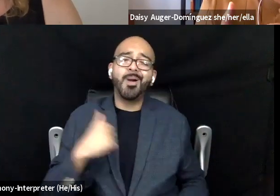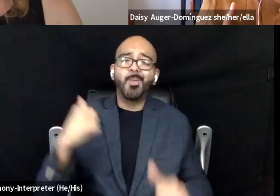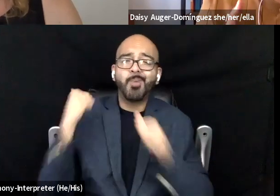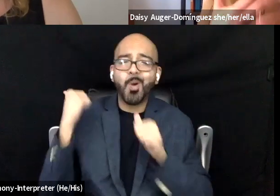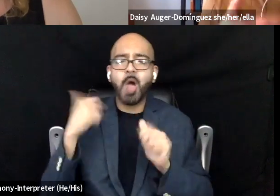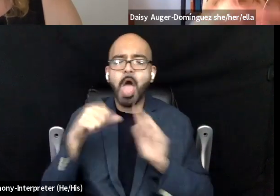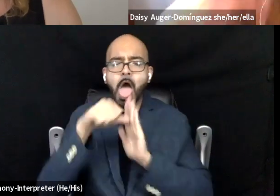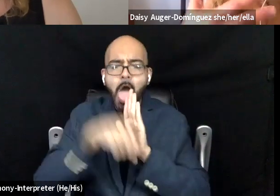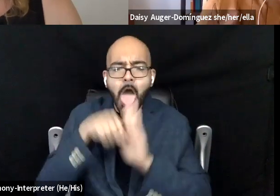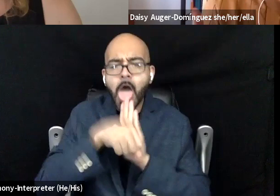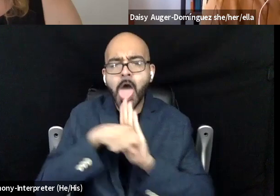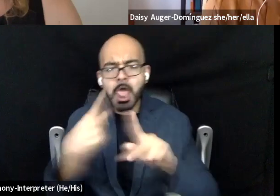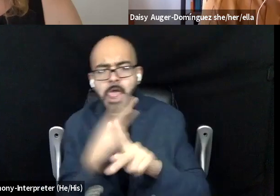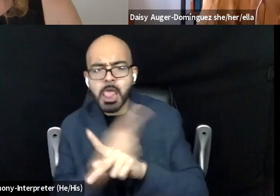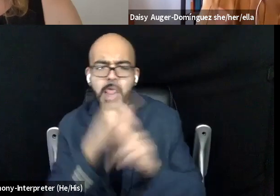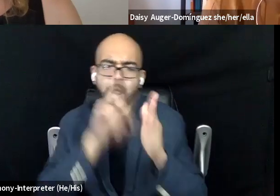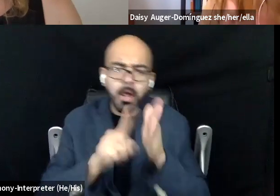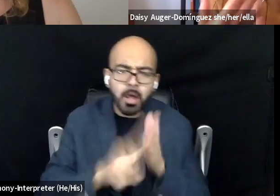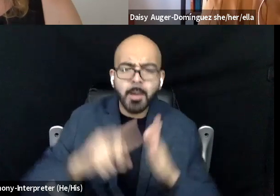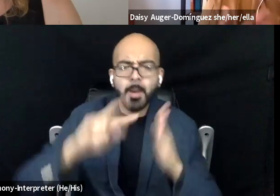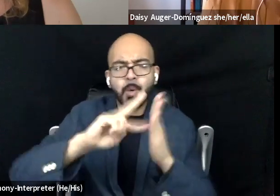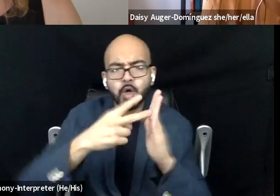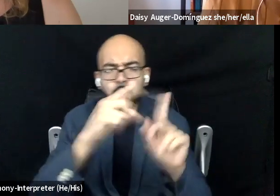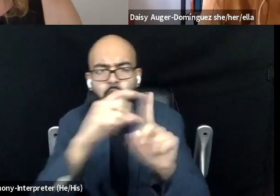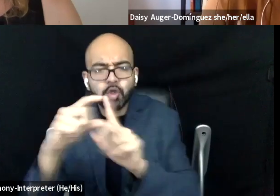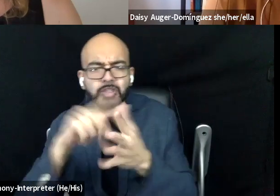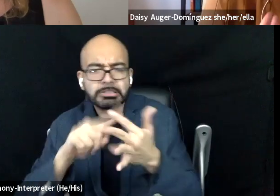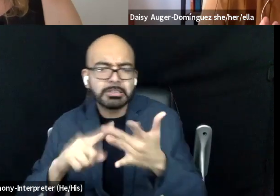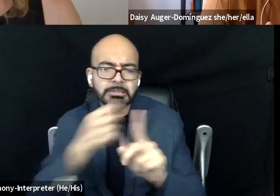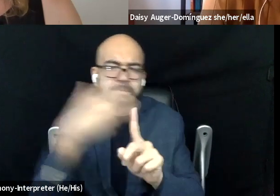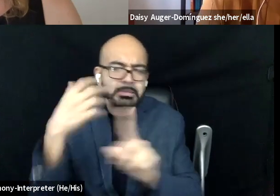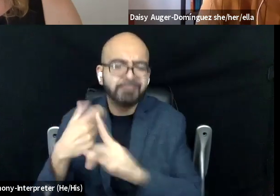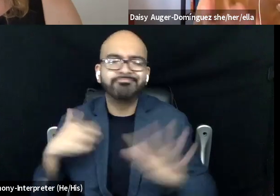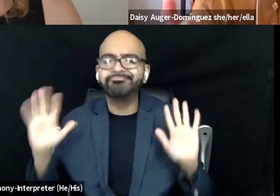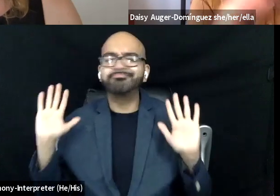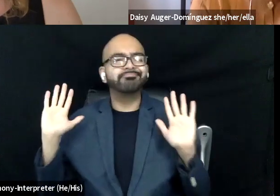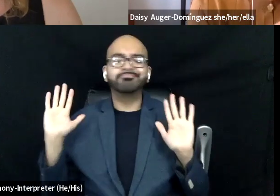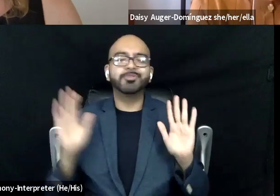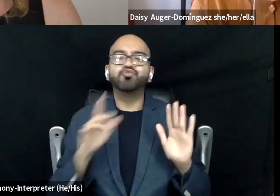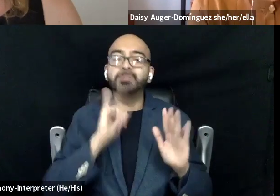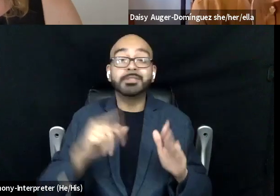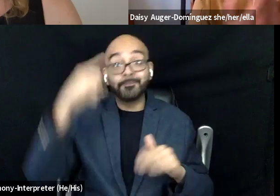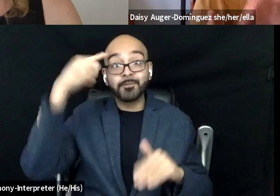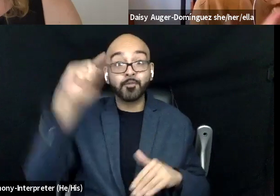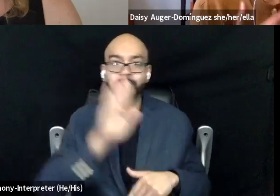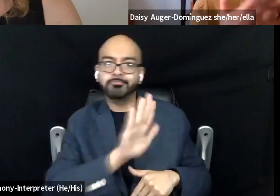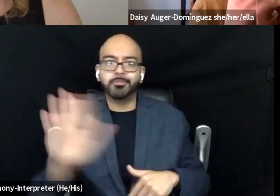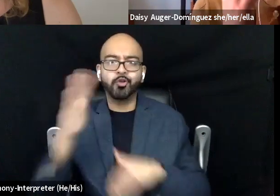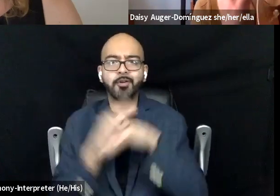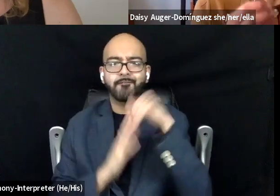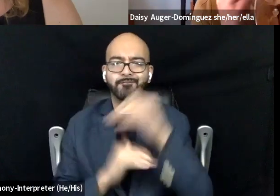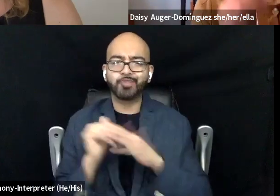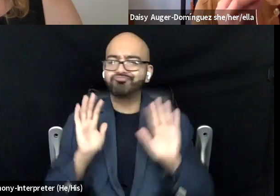because there is nothing negative to any of them. It's simply a form of comfort. But if you don't come from that community, I think it